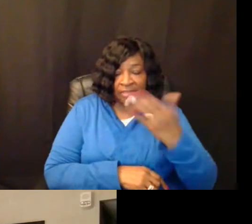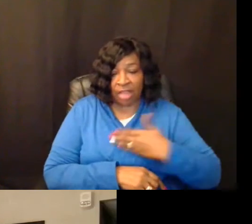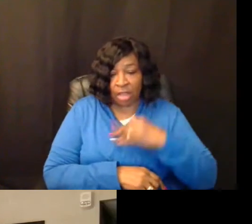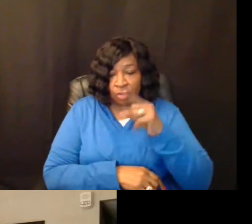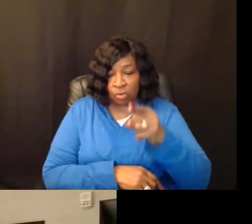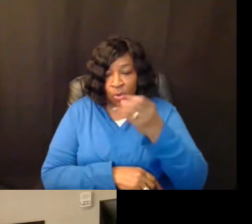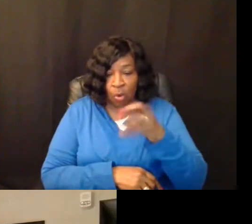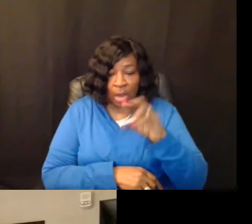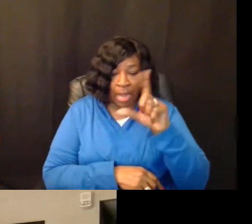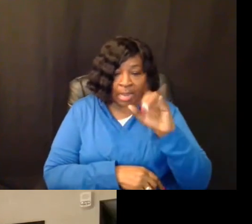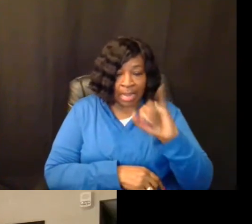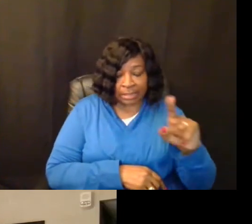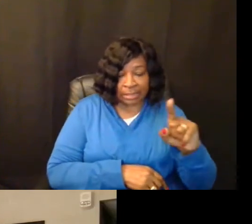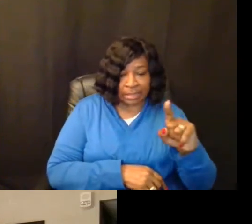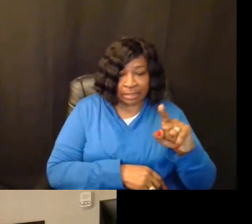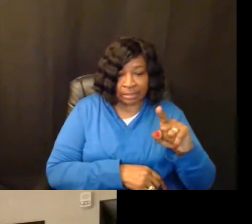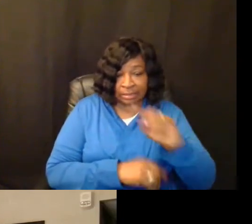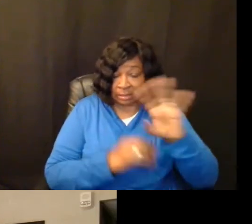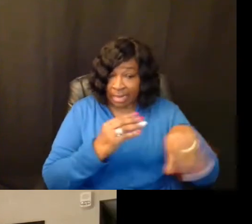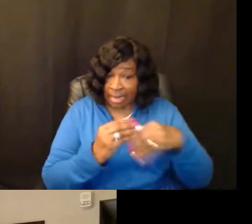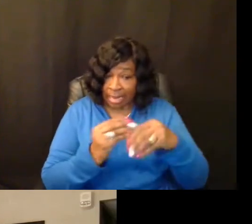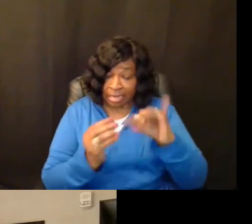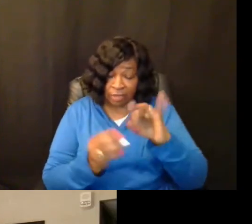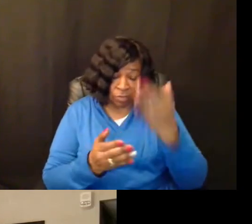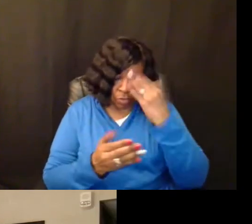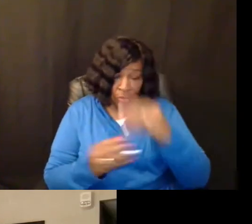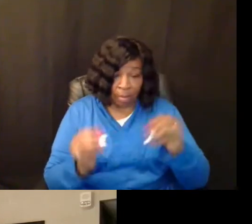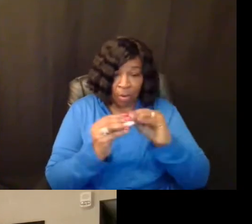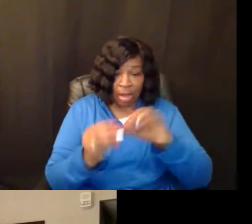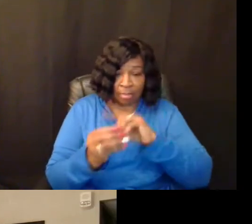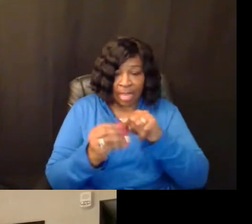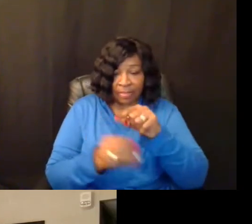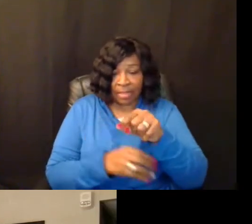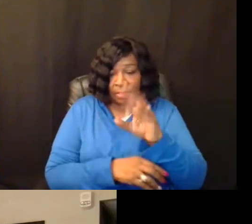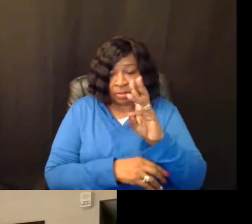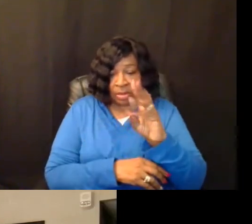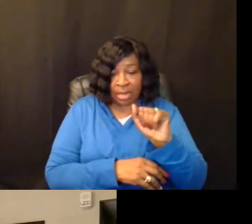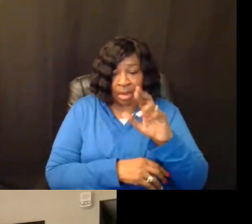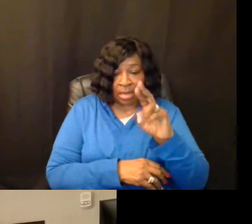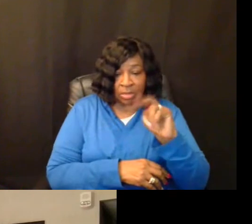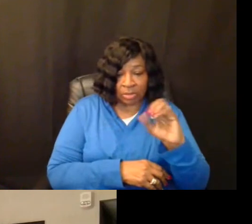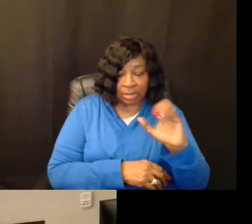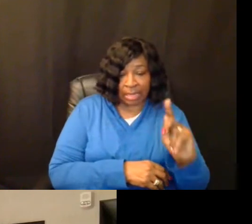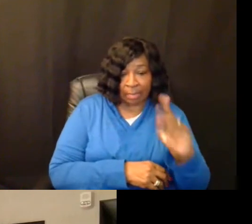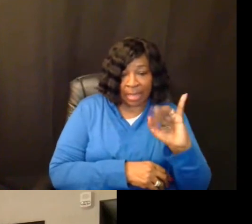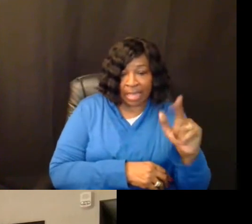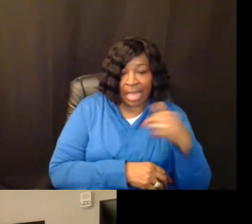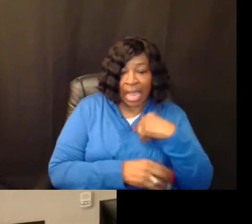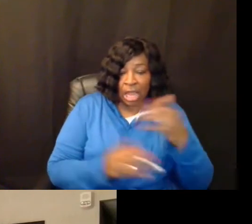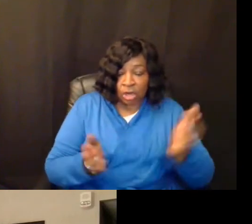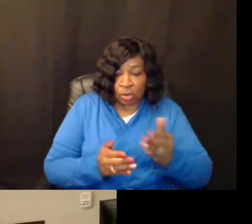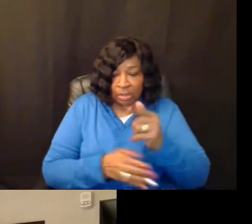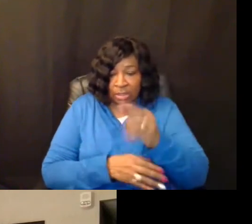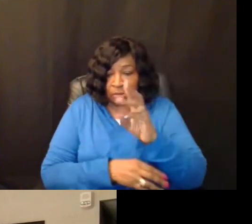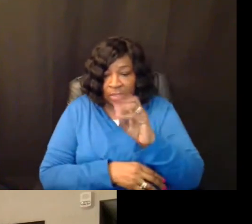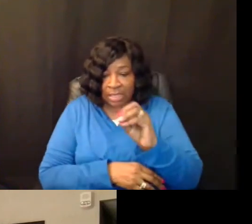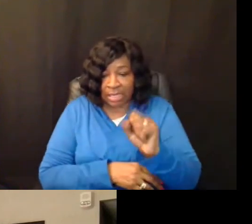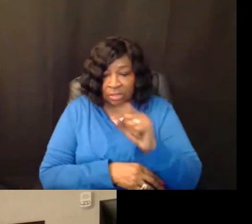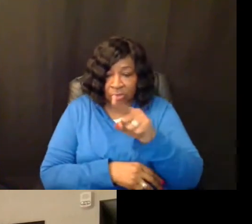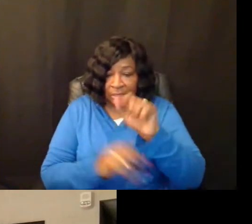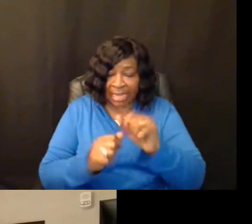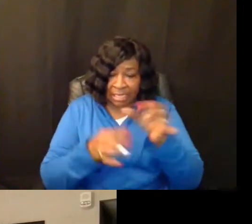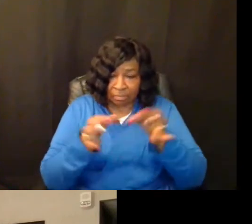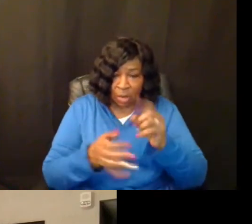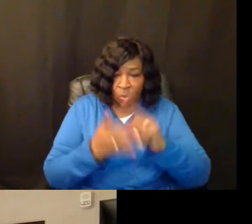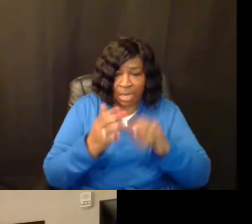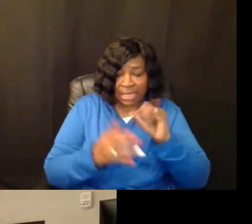I invite you to jump in if you know more specifics there about the Warnock bill. I would just encourage it. If Wes, I'm just getting in here. If you could just explain what it is. It's